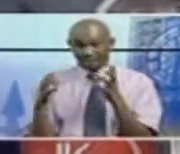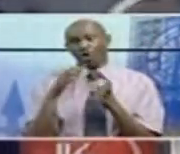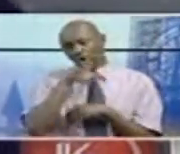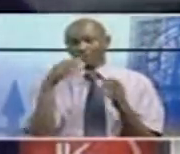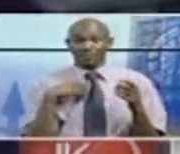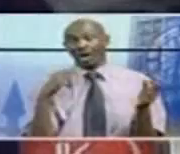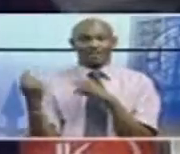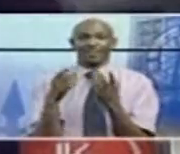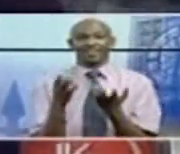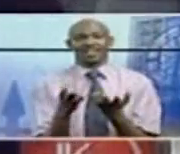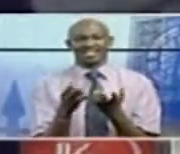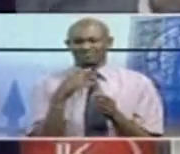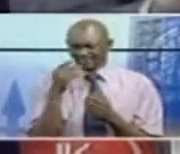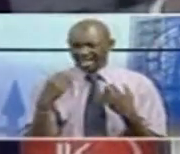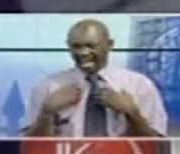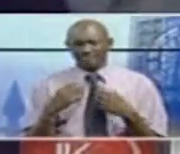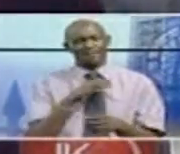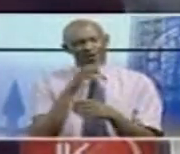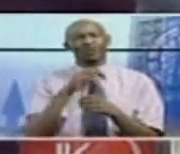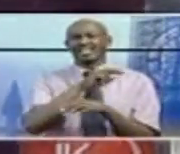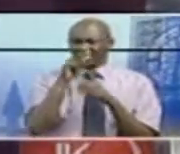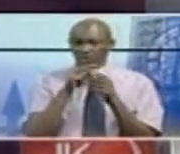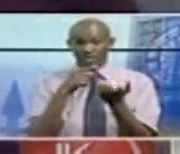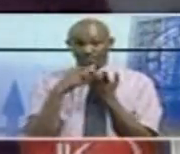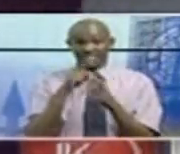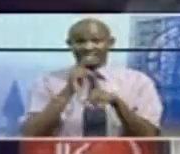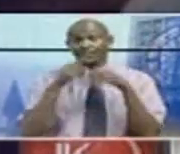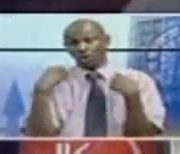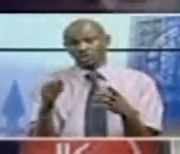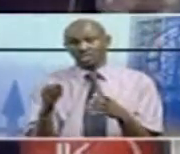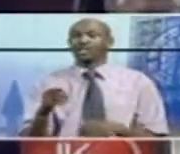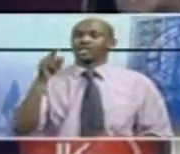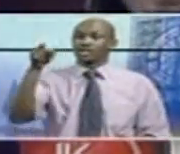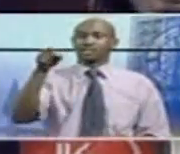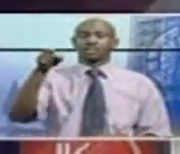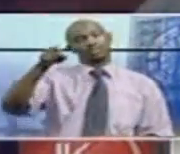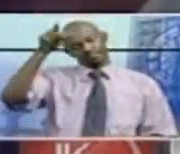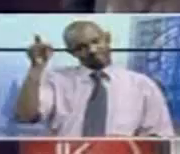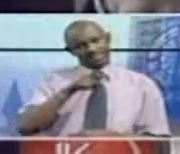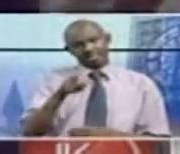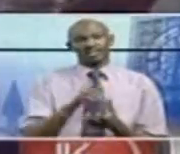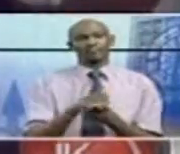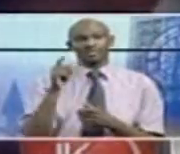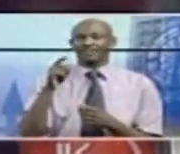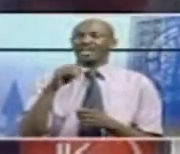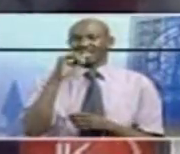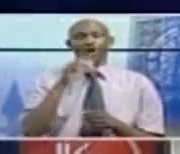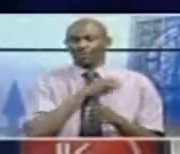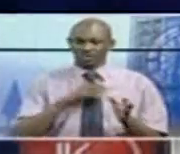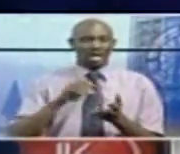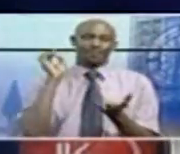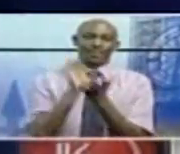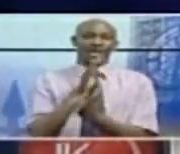contestants. And even had a very colorful national debate. After they lost, they are saying, Isaac Hassan and the fellow commissioners, go